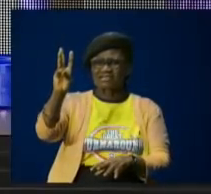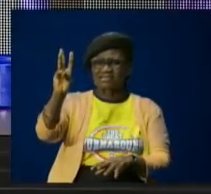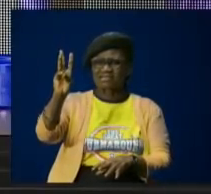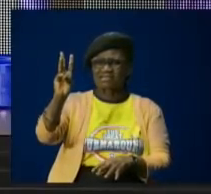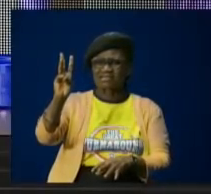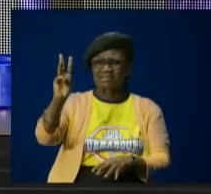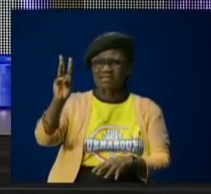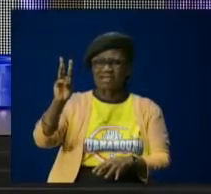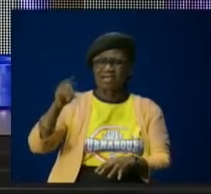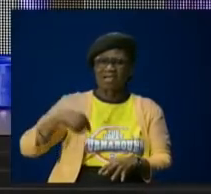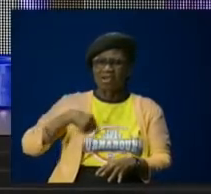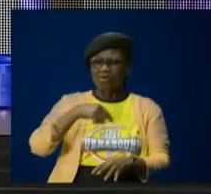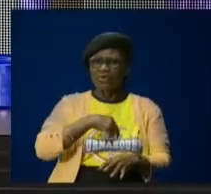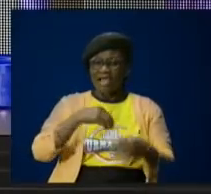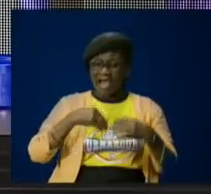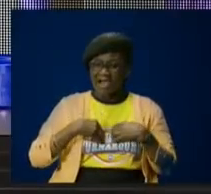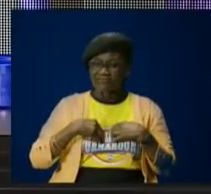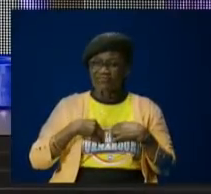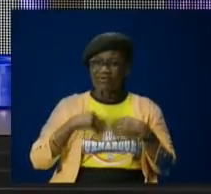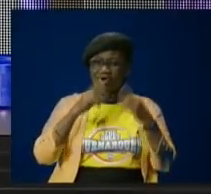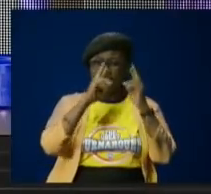Now we've already learned